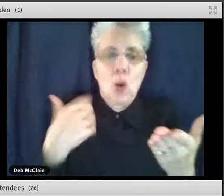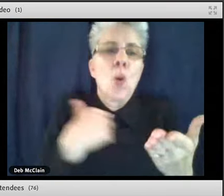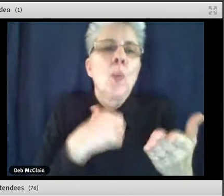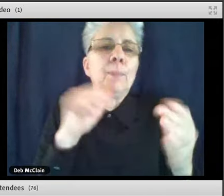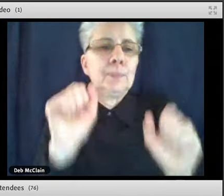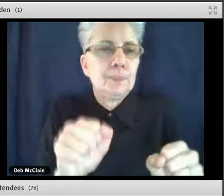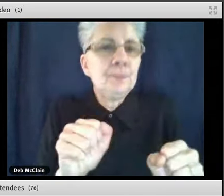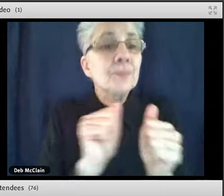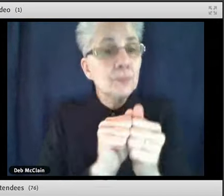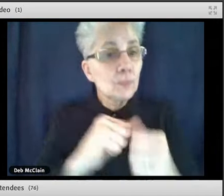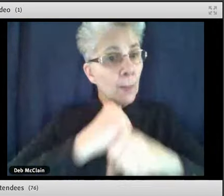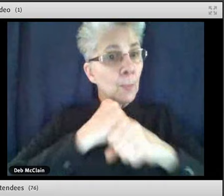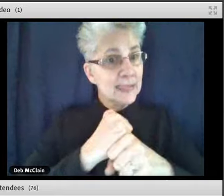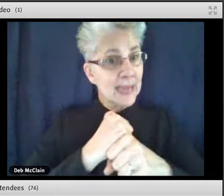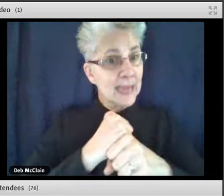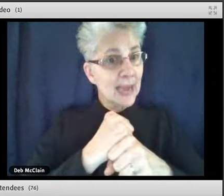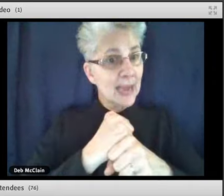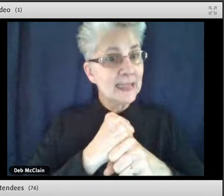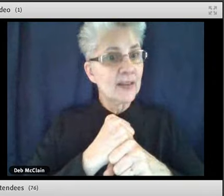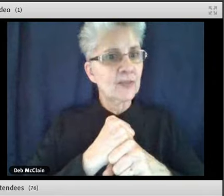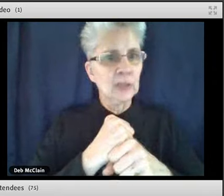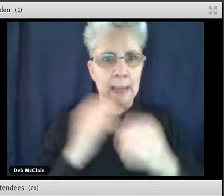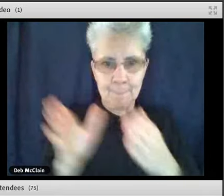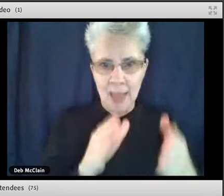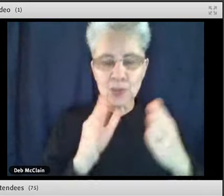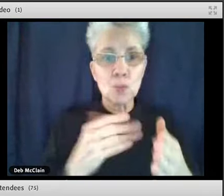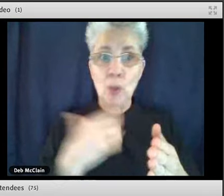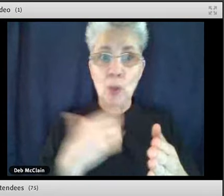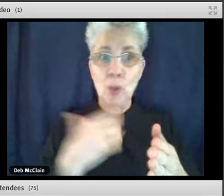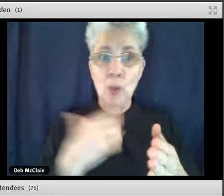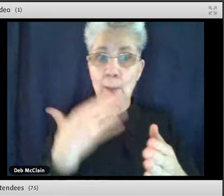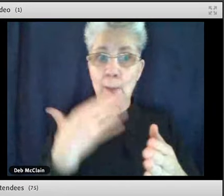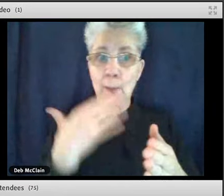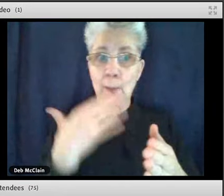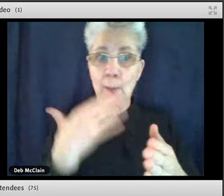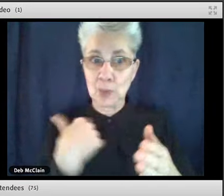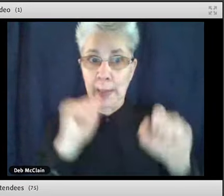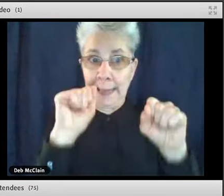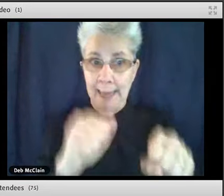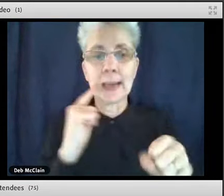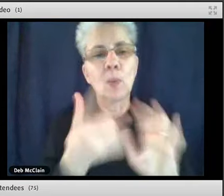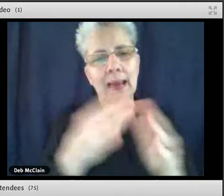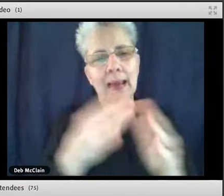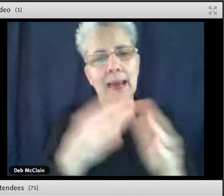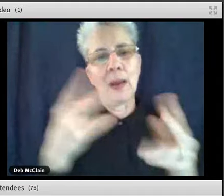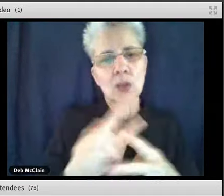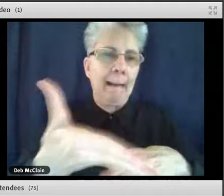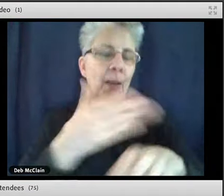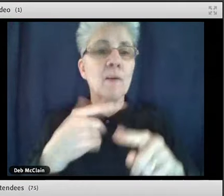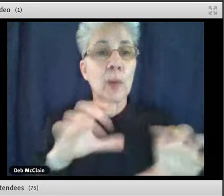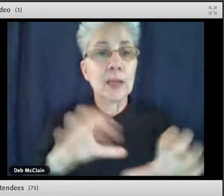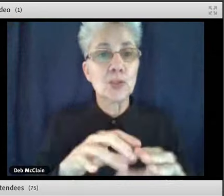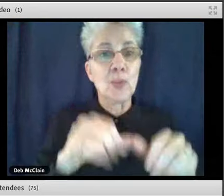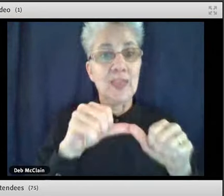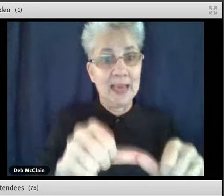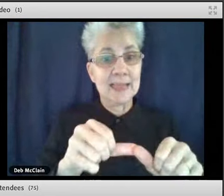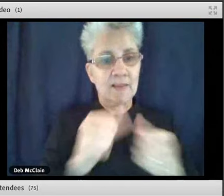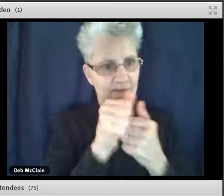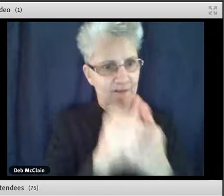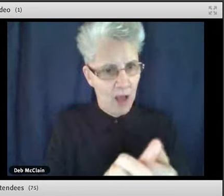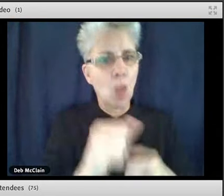we're doing the best we can. It's going to get worse before it gets better. But if we do these protective measures, I think we'll have a shot